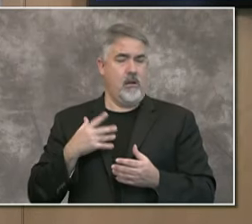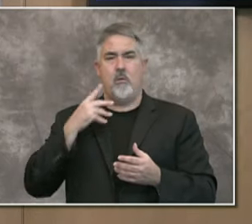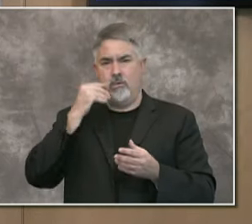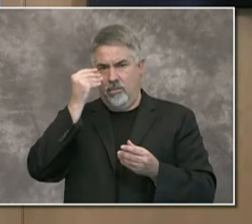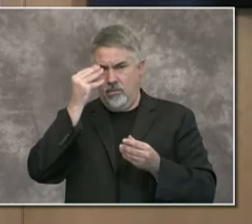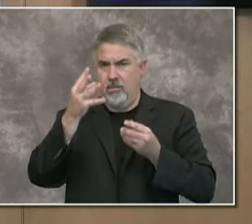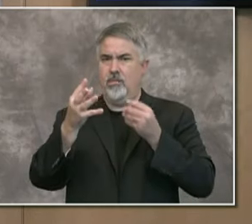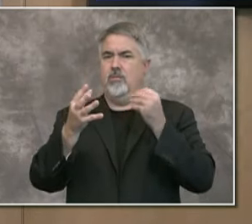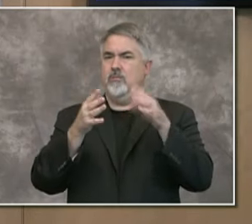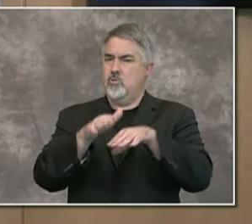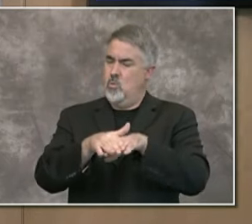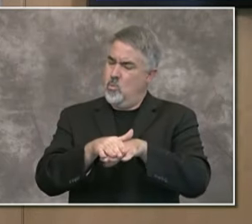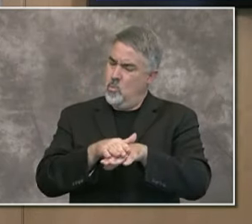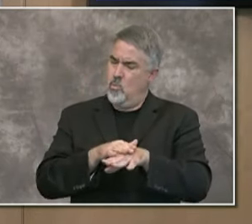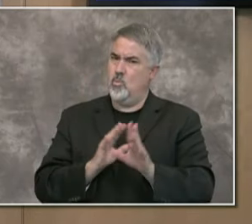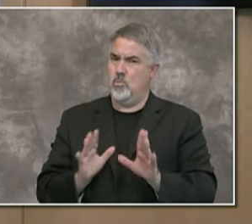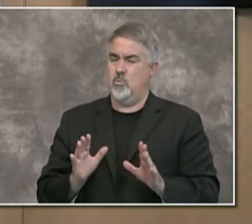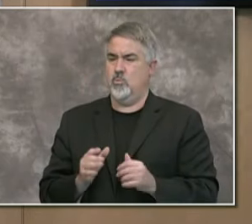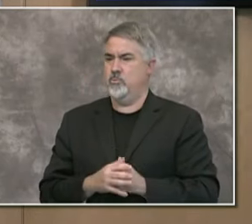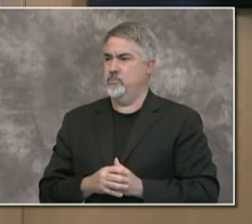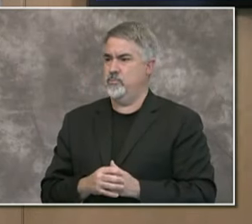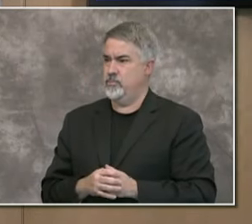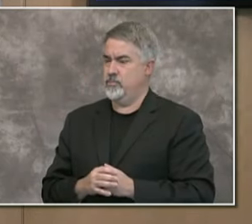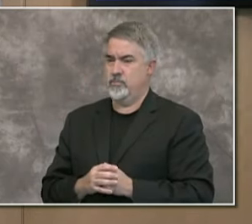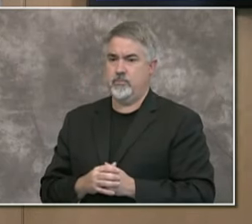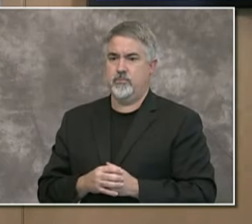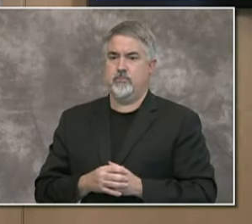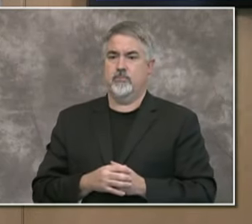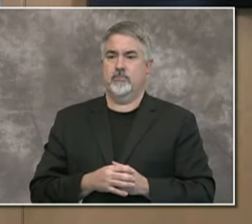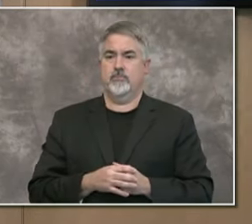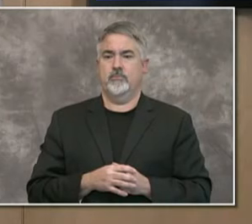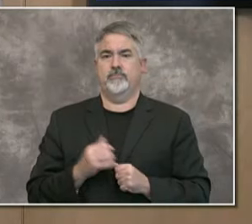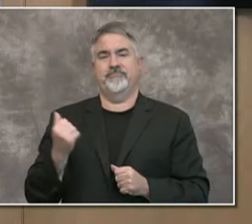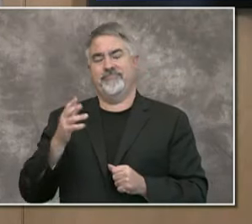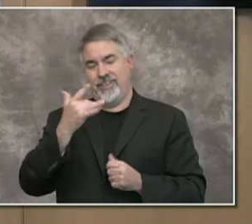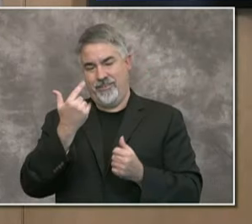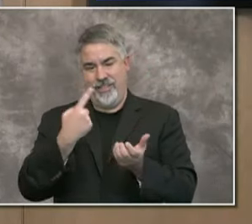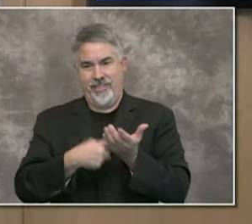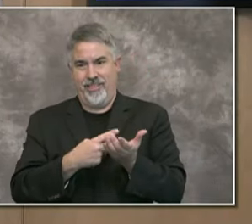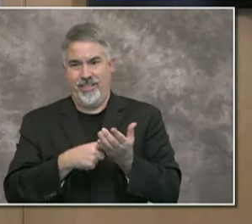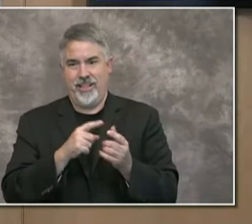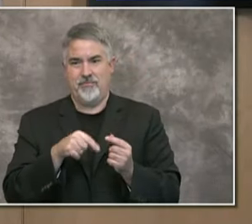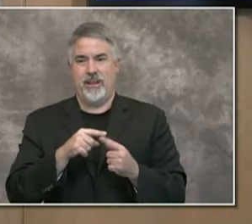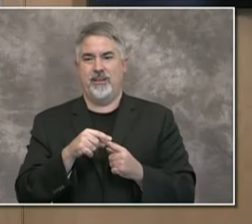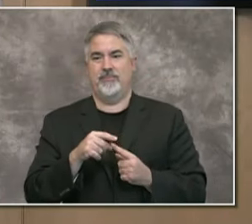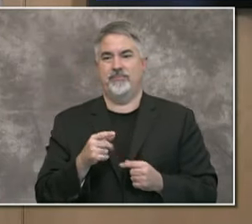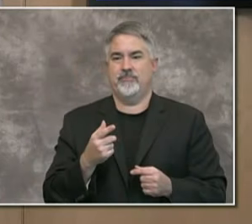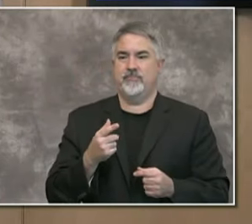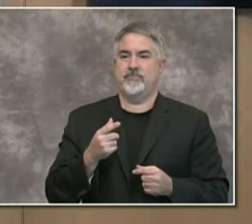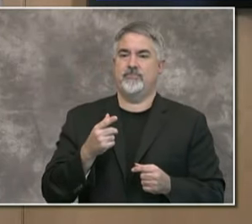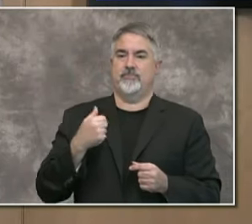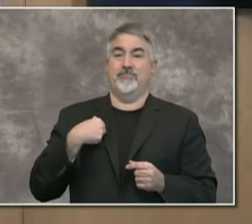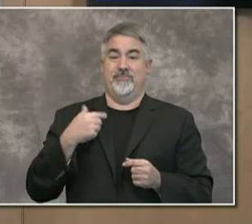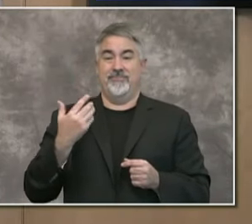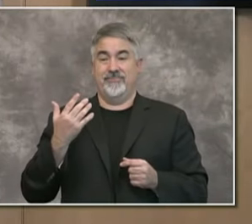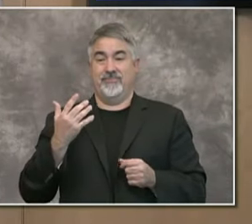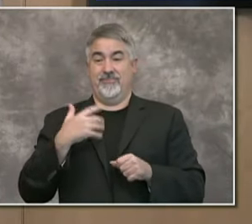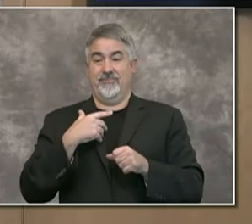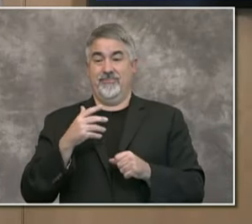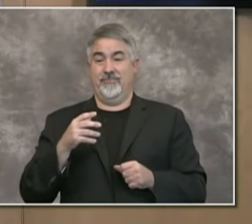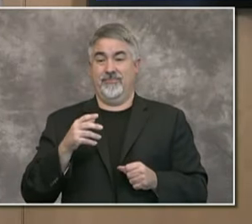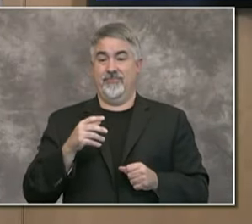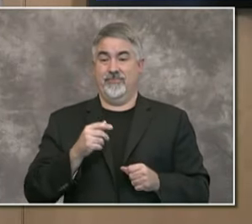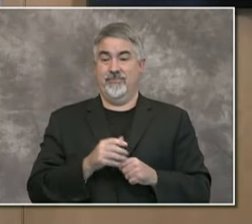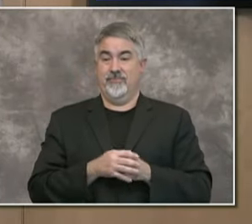As we moved into this, dealing with this episode, we did kind of turn a dial. We just turned it very rapidly. We did a